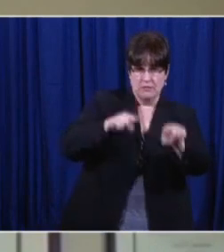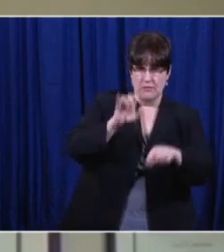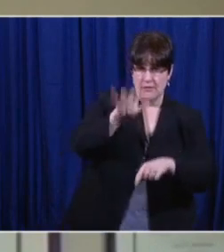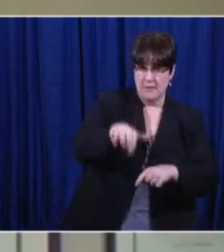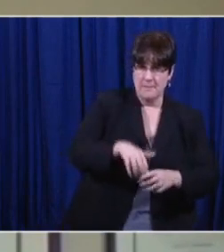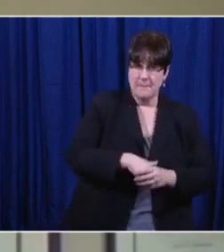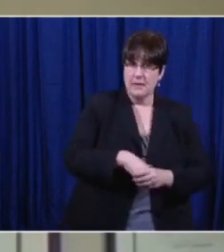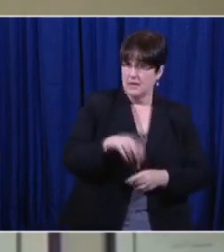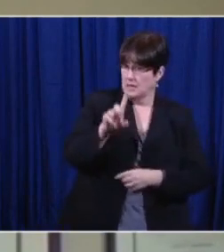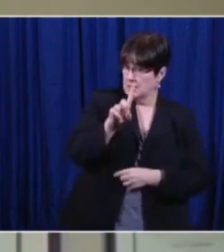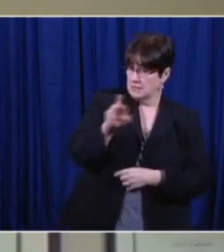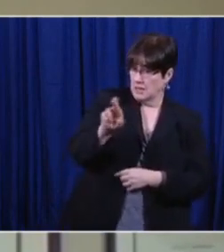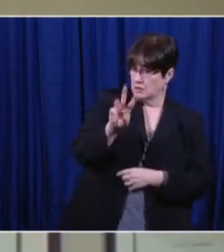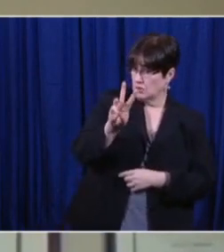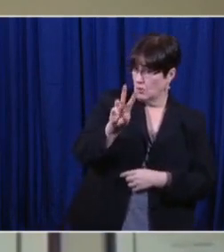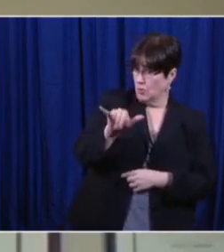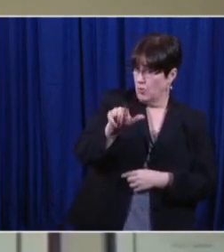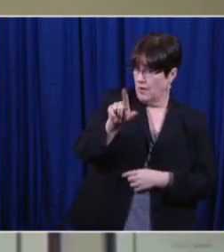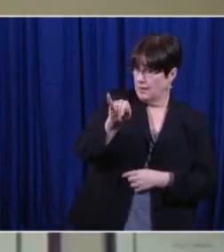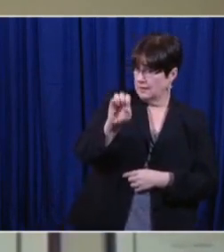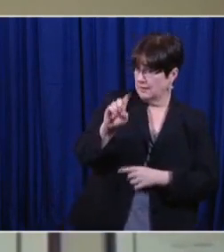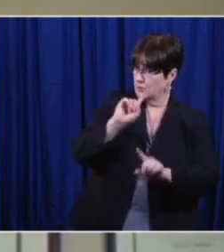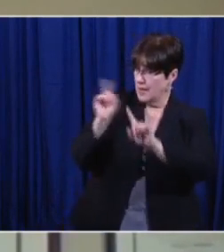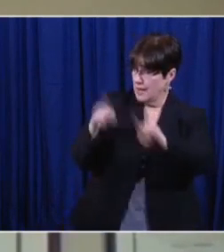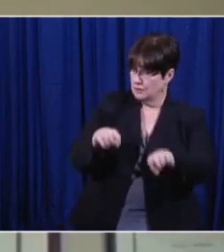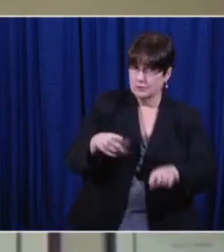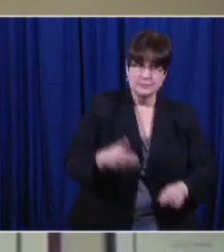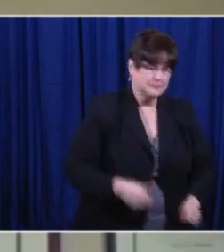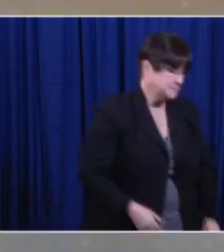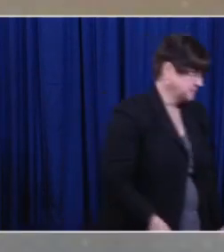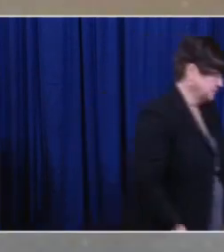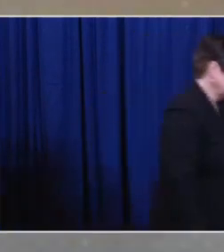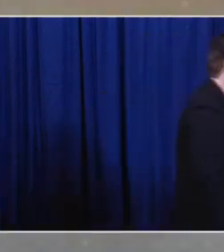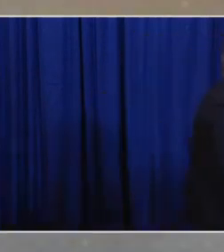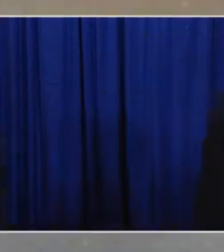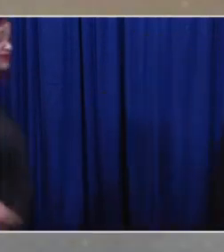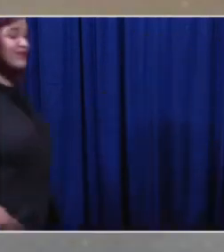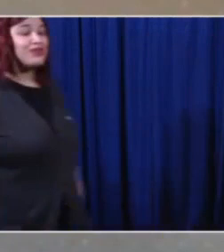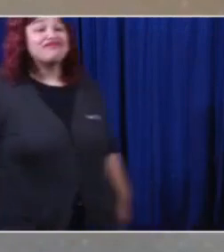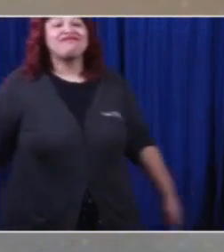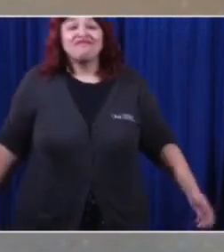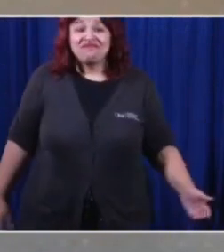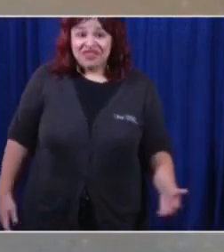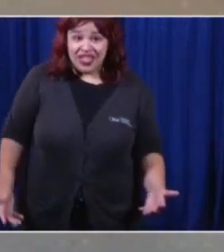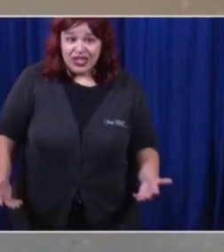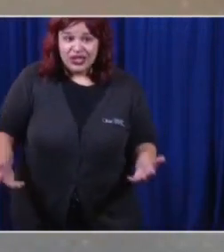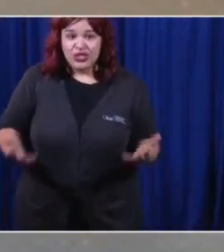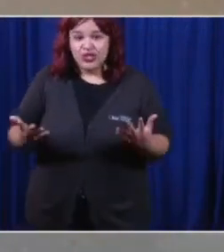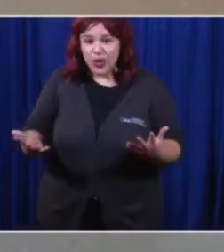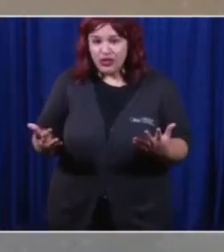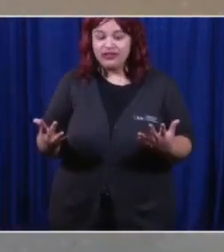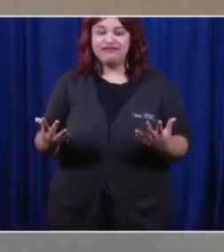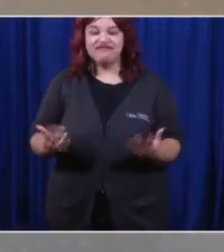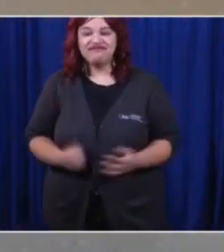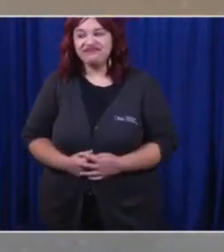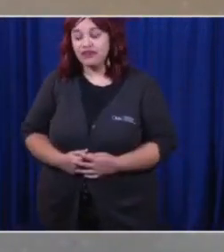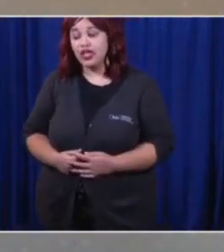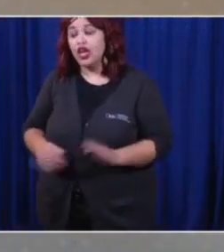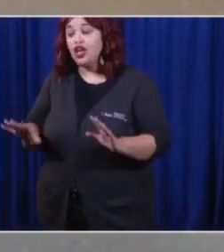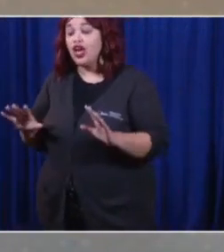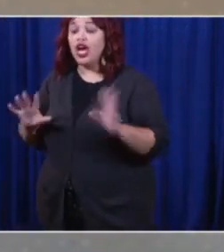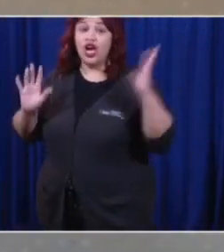to field that? Sure. I think the children's hospitals, fortunately, have had a little less burden than the adult hospitals